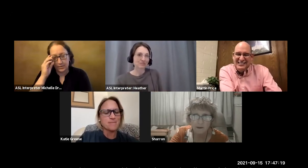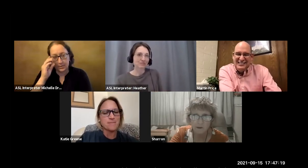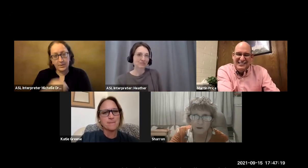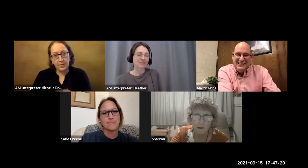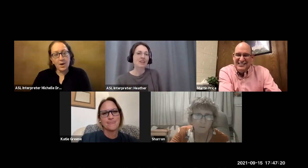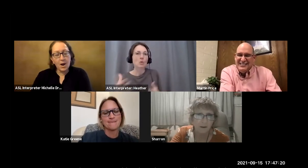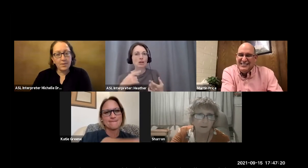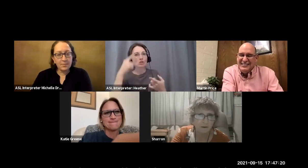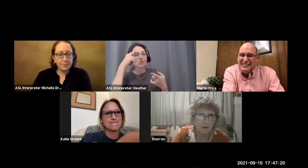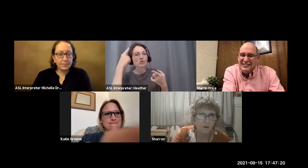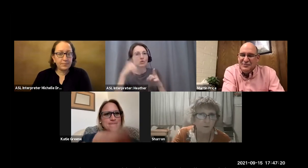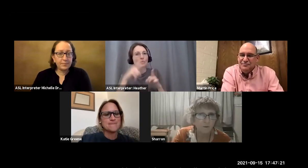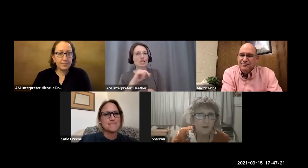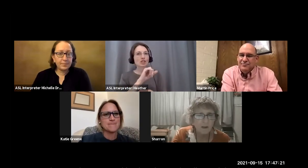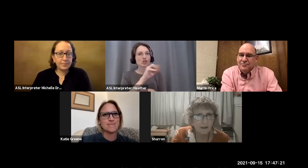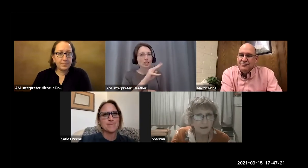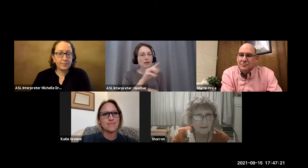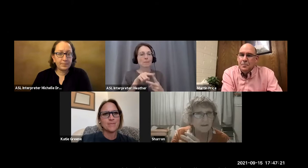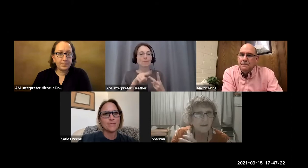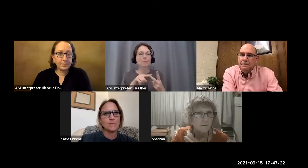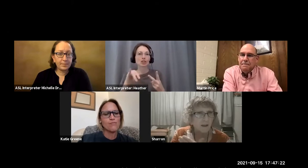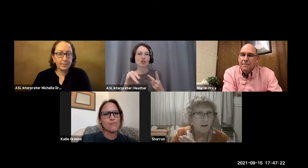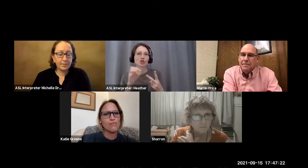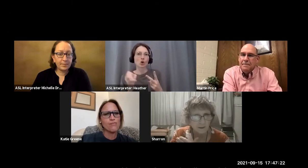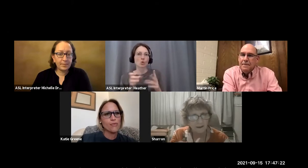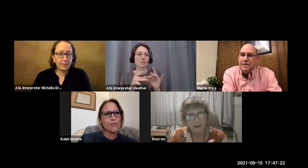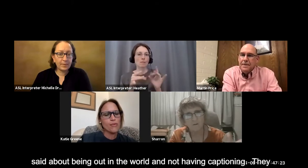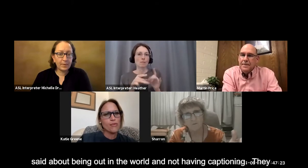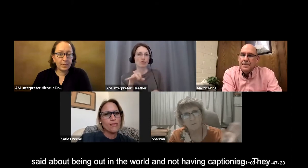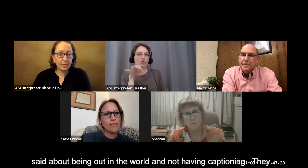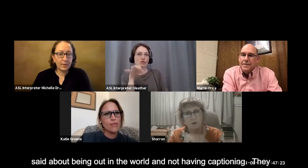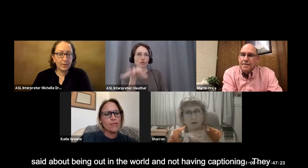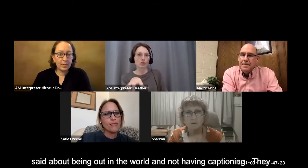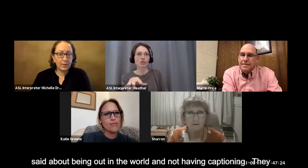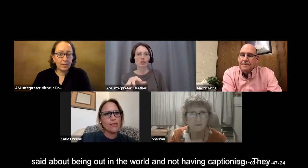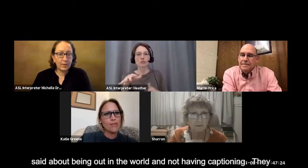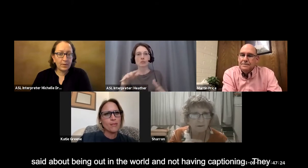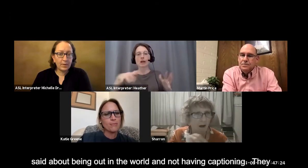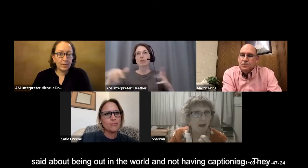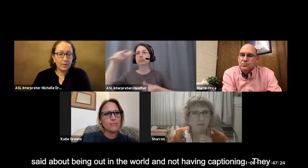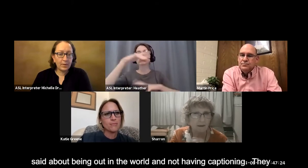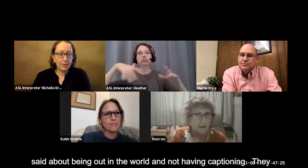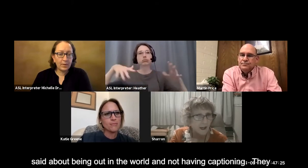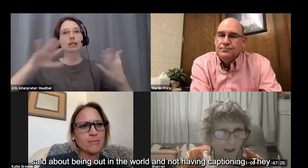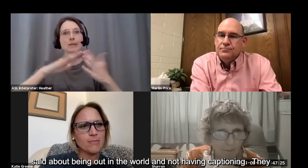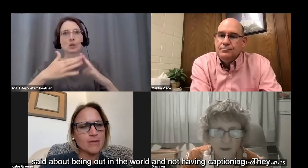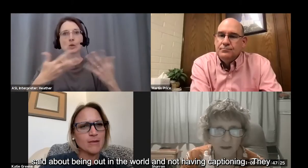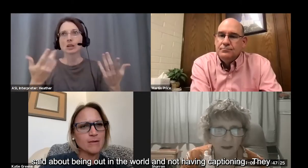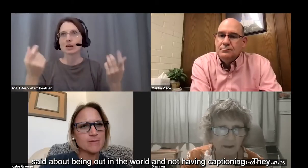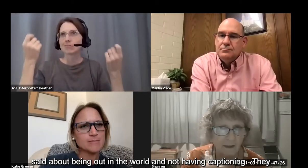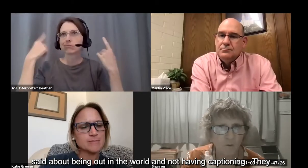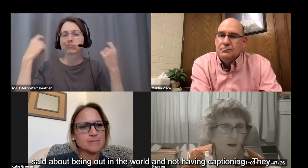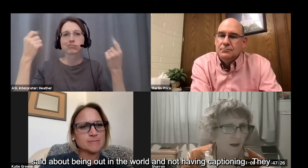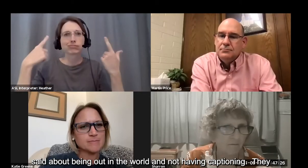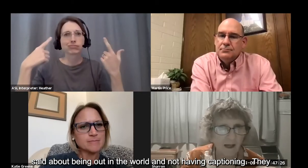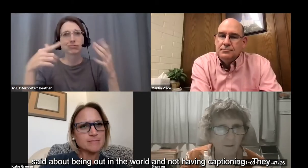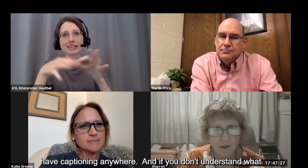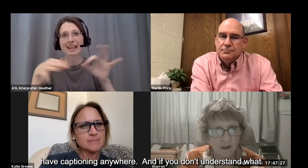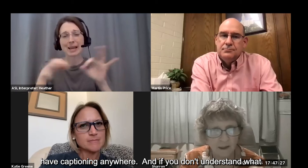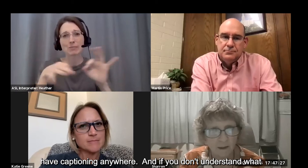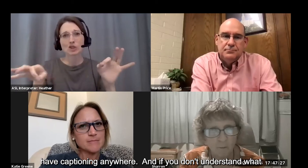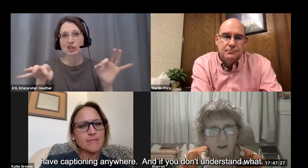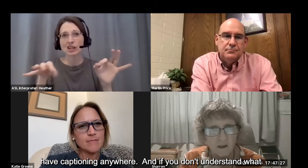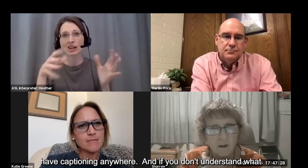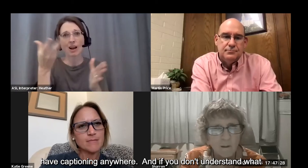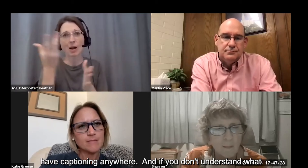what Jim and Joe had said about being out in the world and not having captioning. They don't have